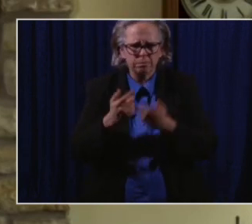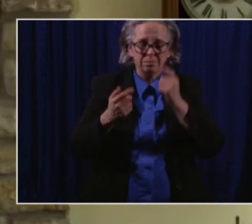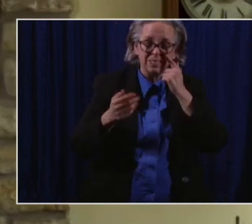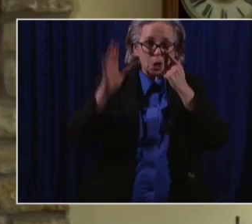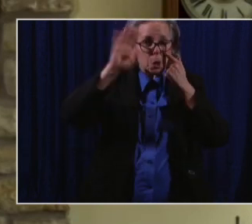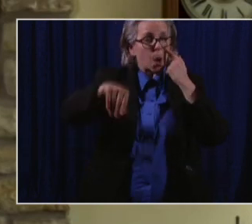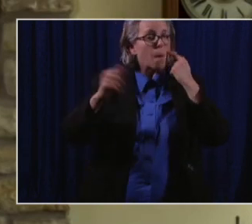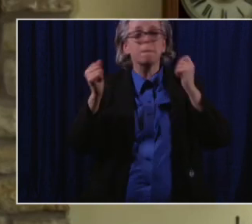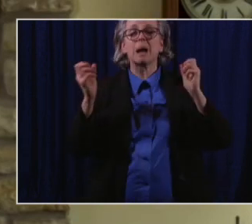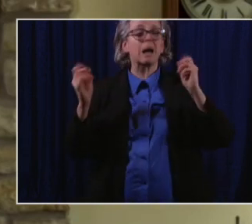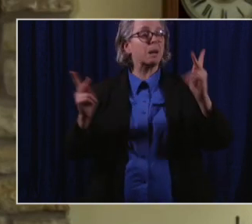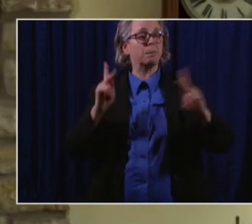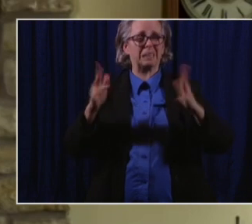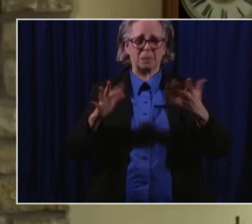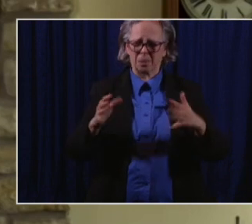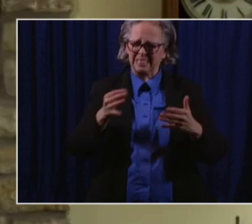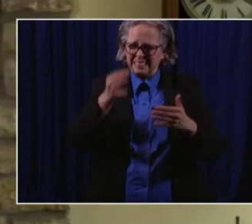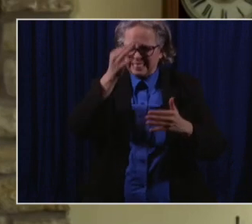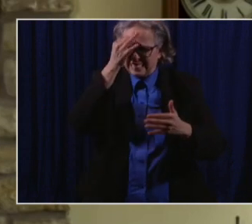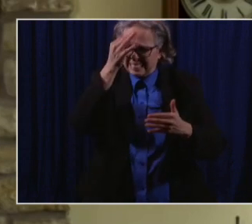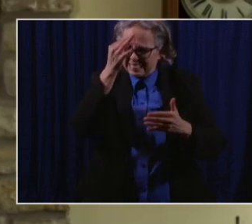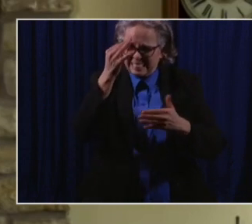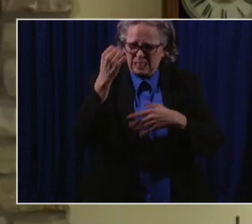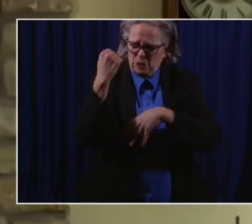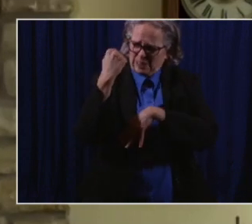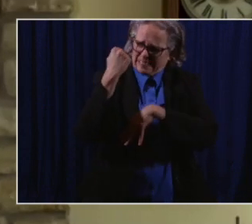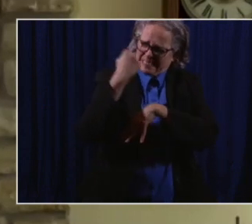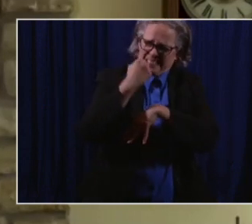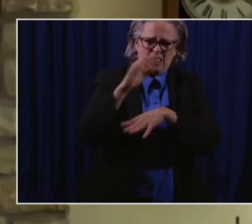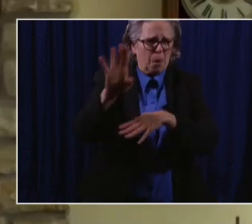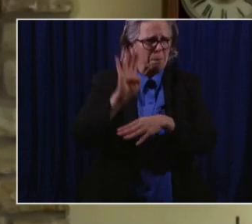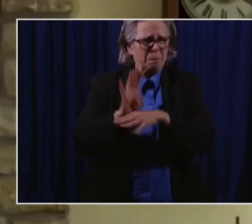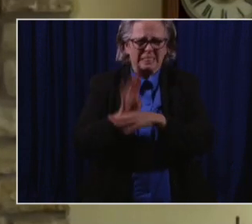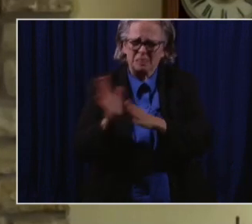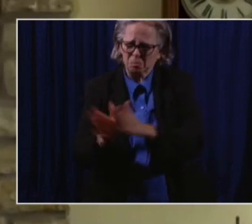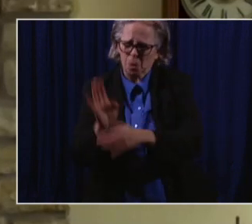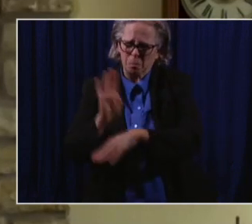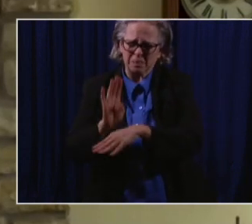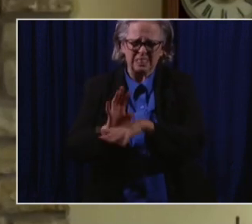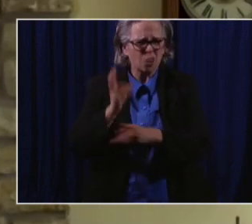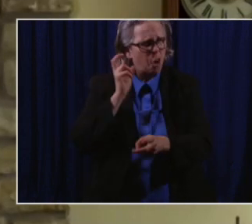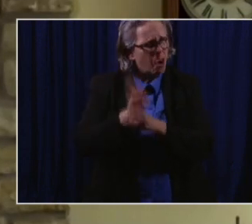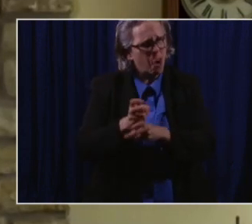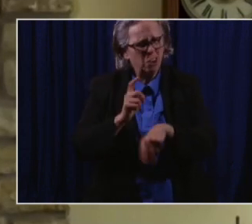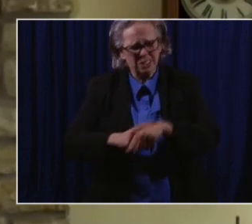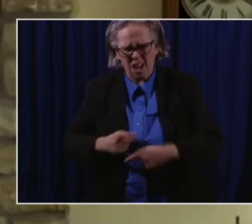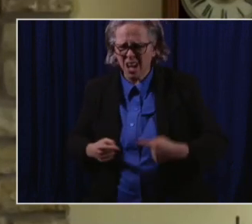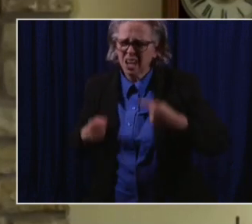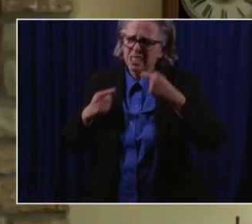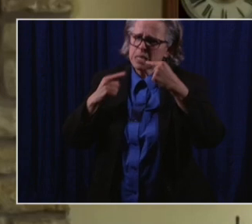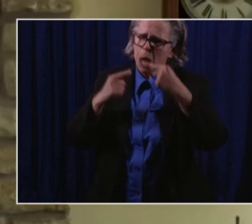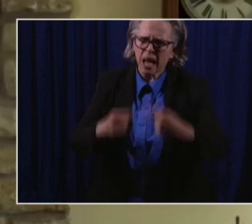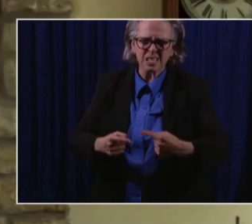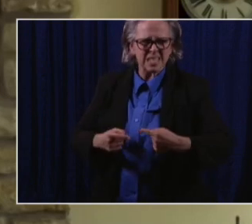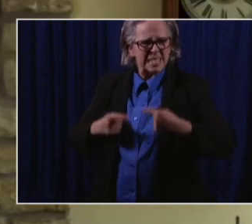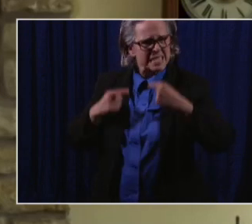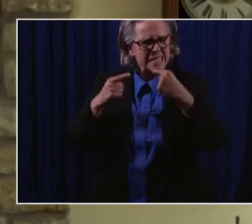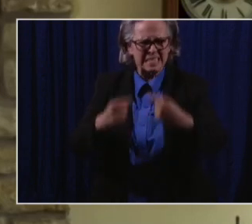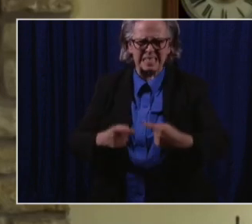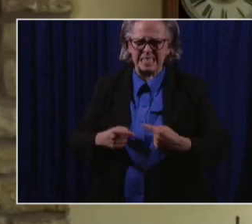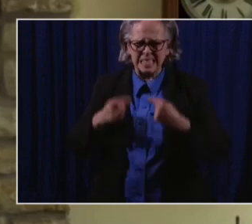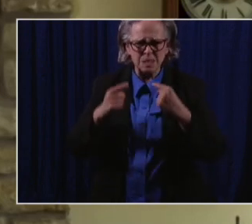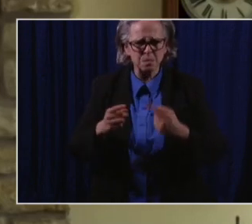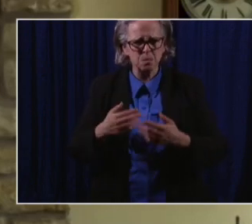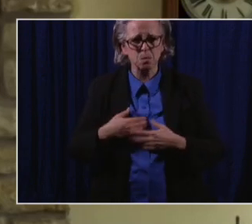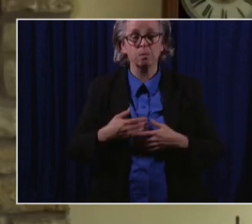know it's been a horribly difficult time for them. So we'll be doing this. I'm talking about today, and I